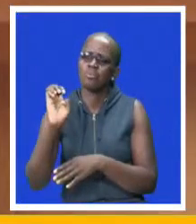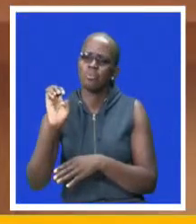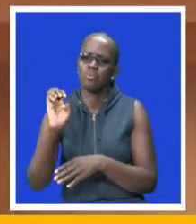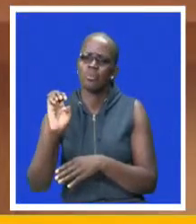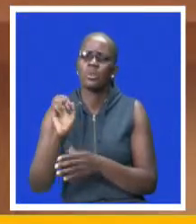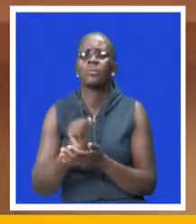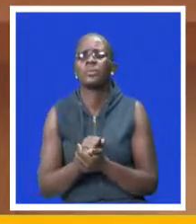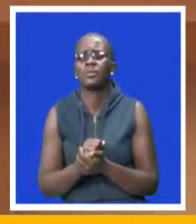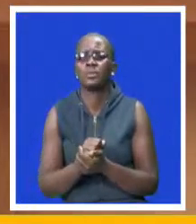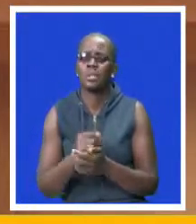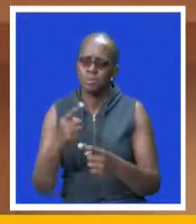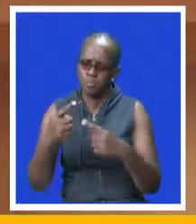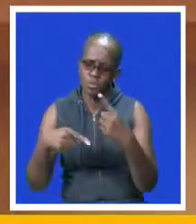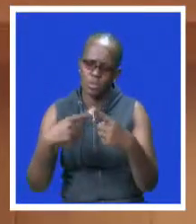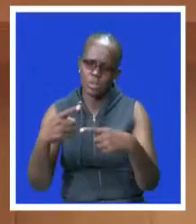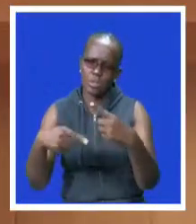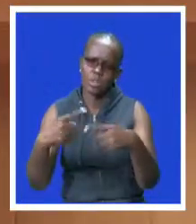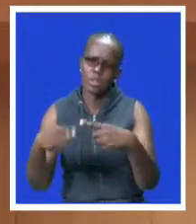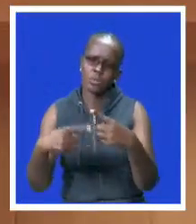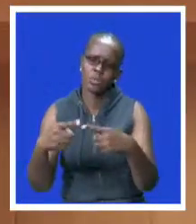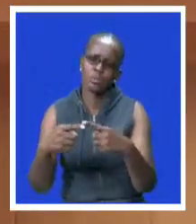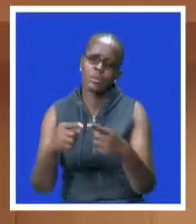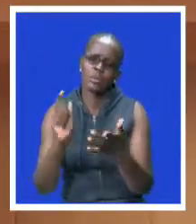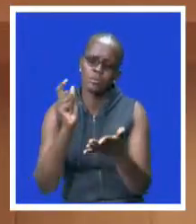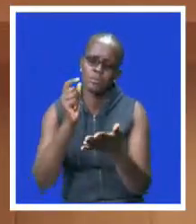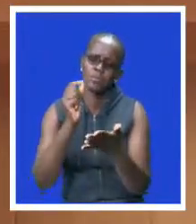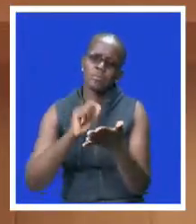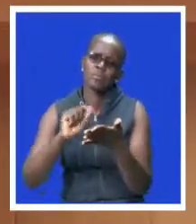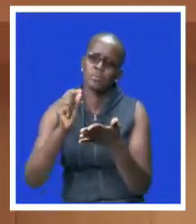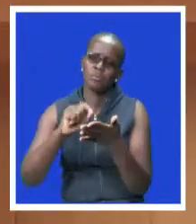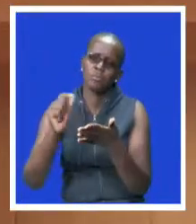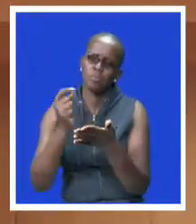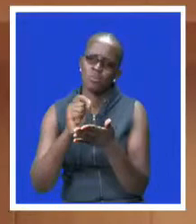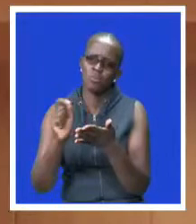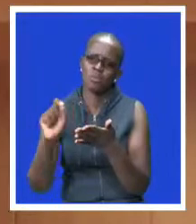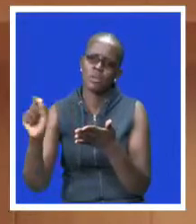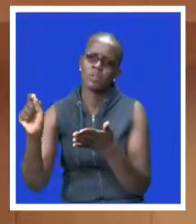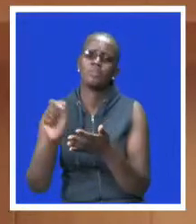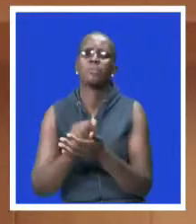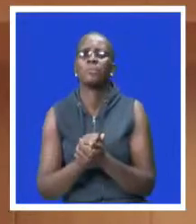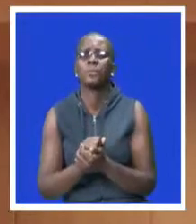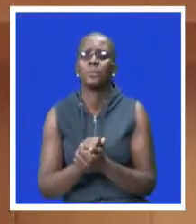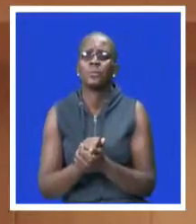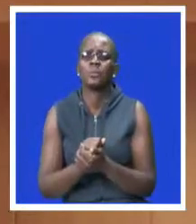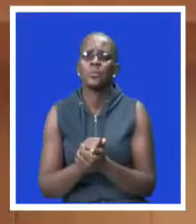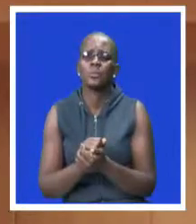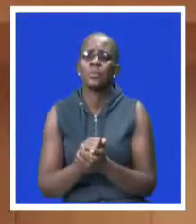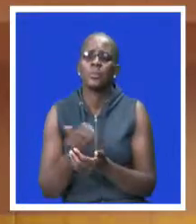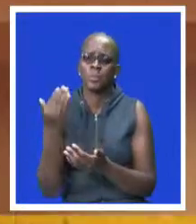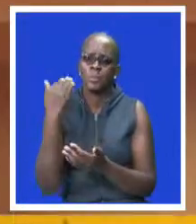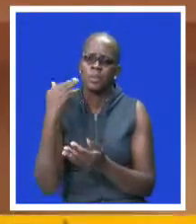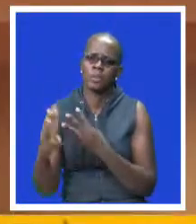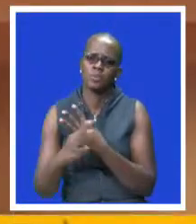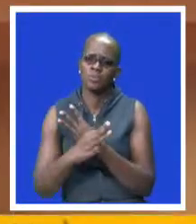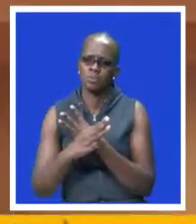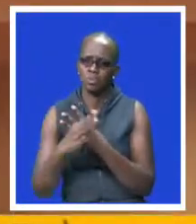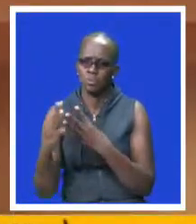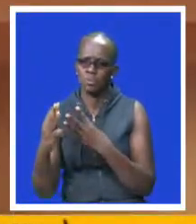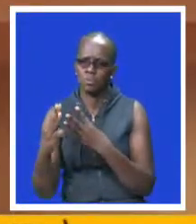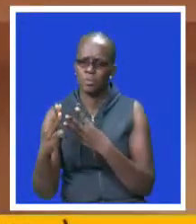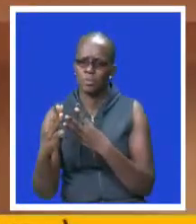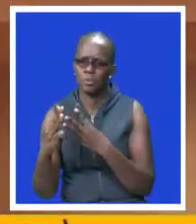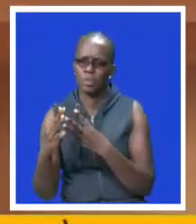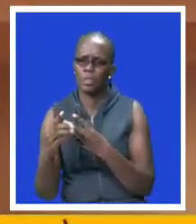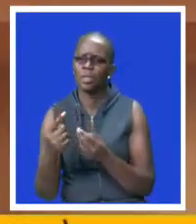are continuing with our writing even for this lesson. So last week Friday we were here, we were talking about